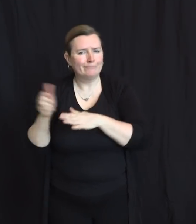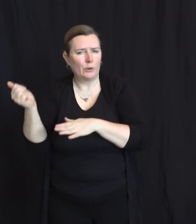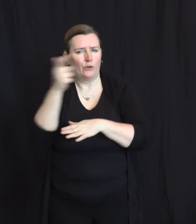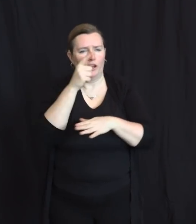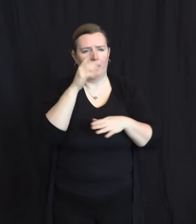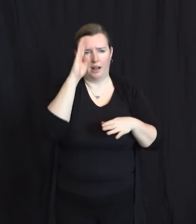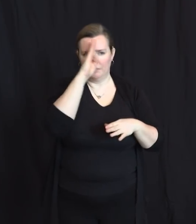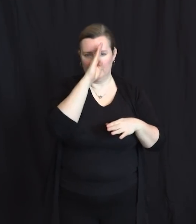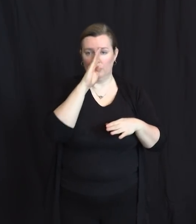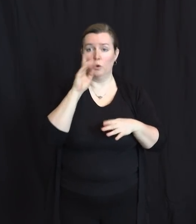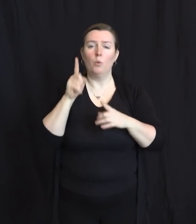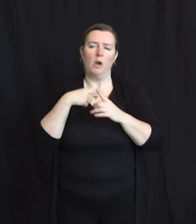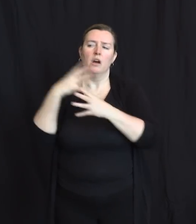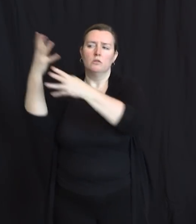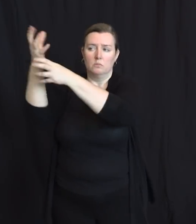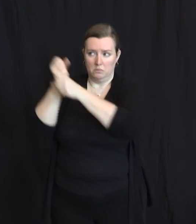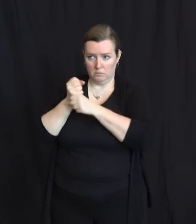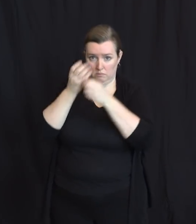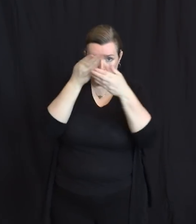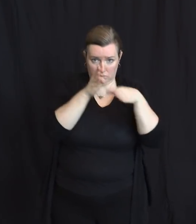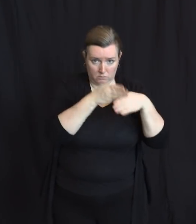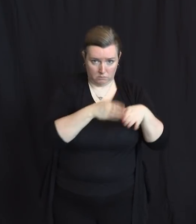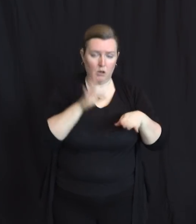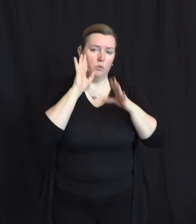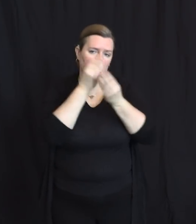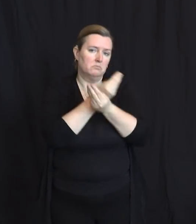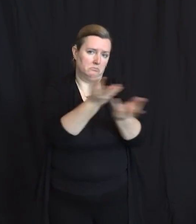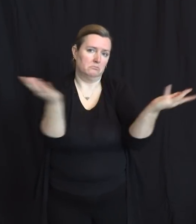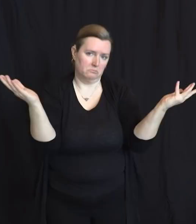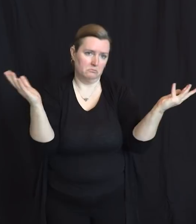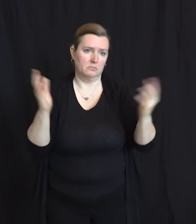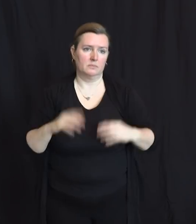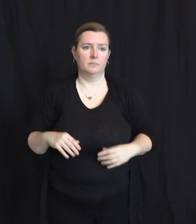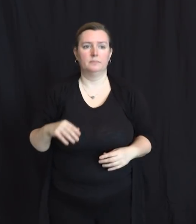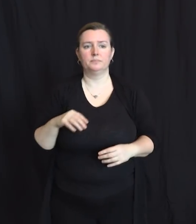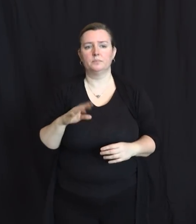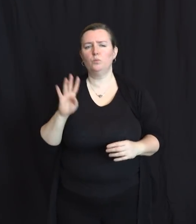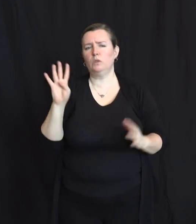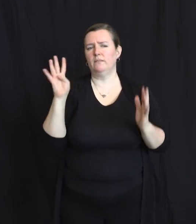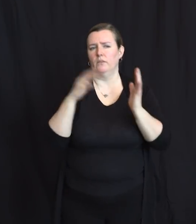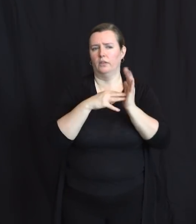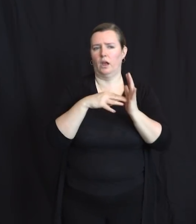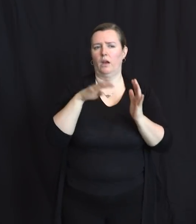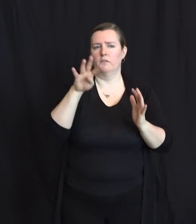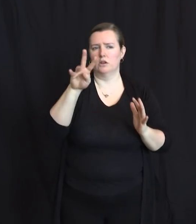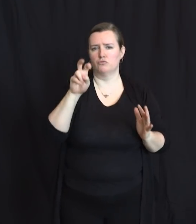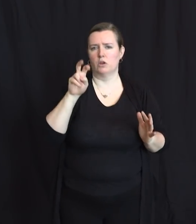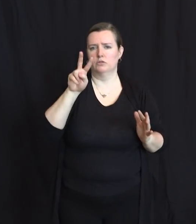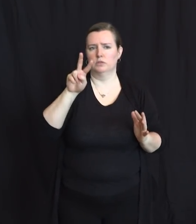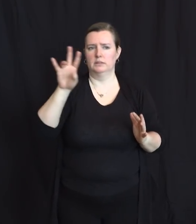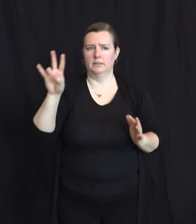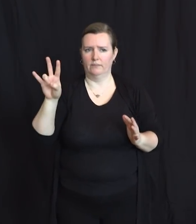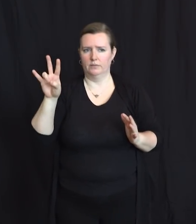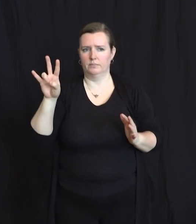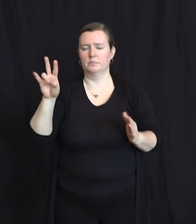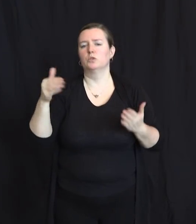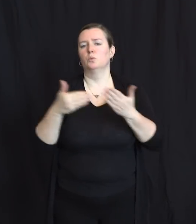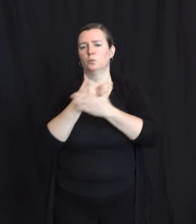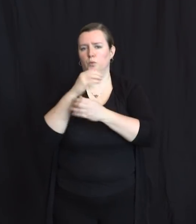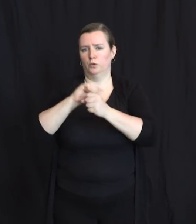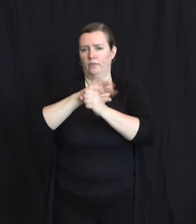you. Today we are reporting 4,247 new cases for a total